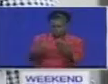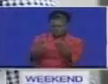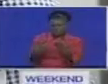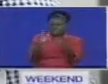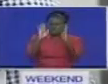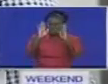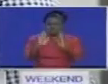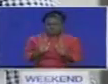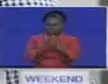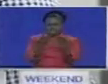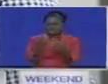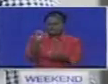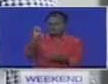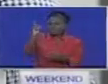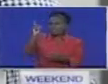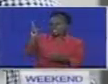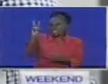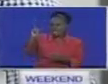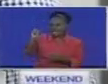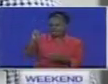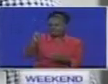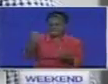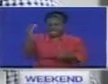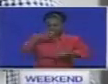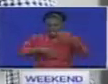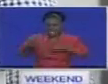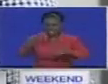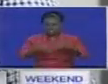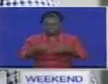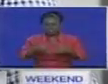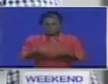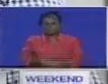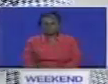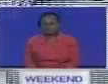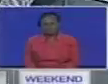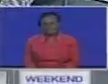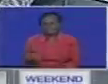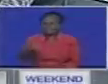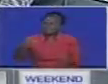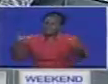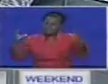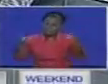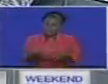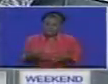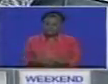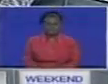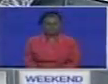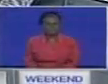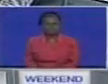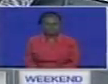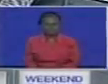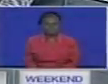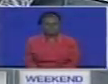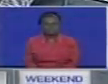of that book is about ODM nominations in the in yeah, because the it is a vibrant party. It is a party that we did do nominations. If, I had a candidate. If